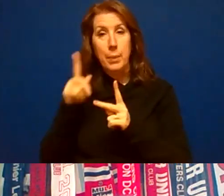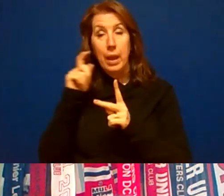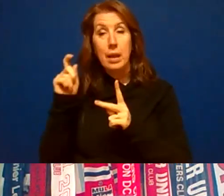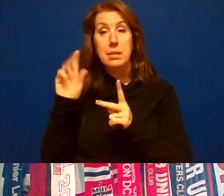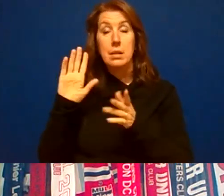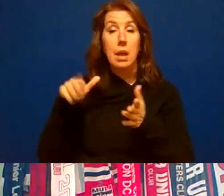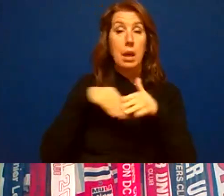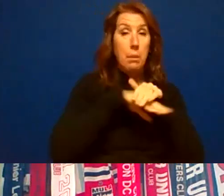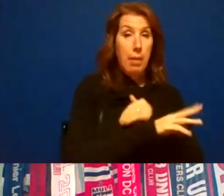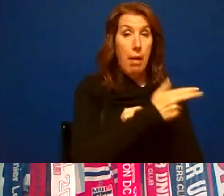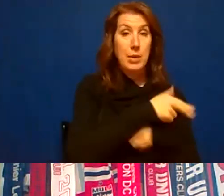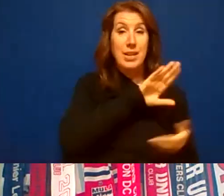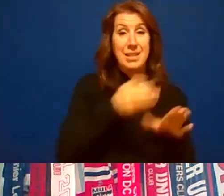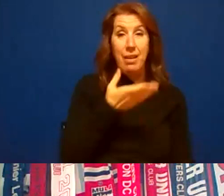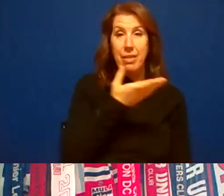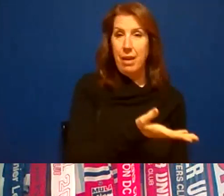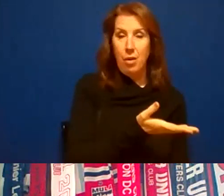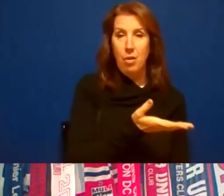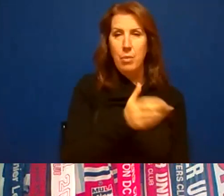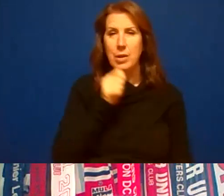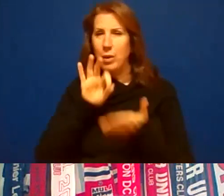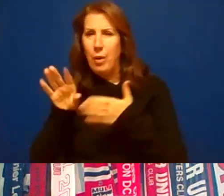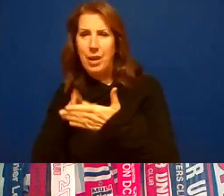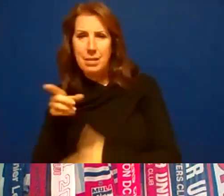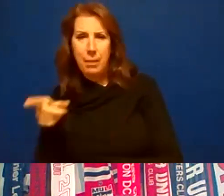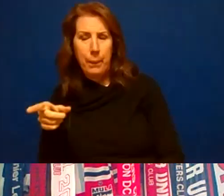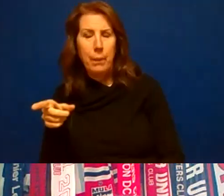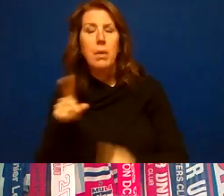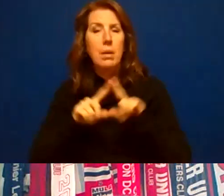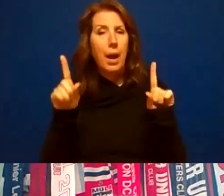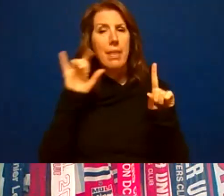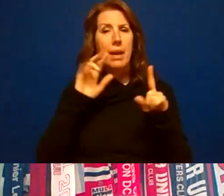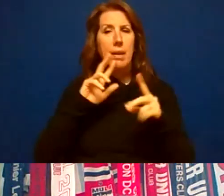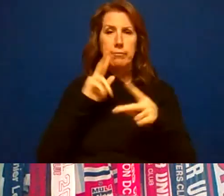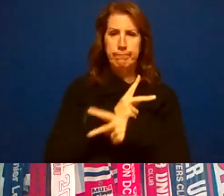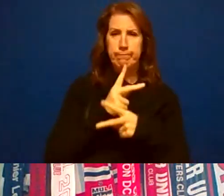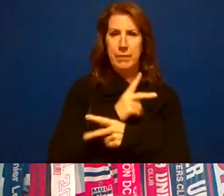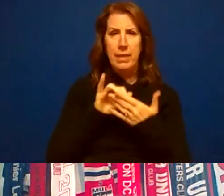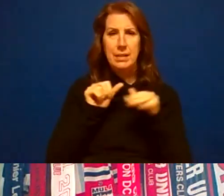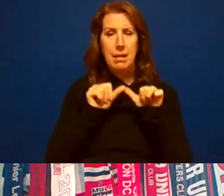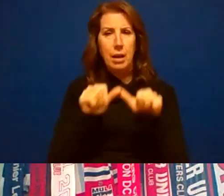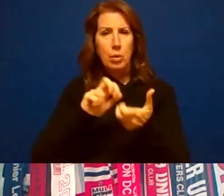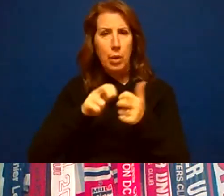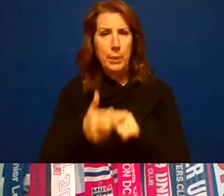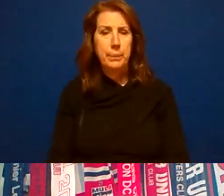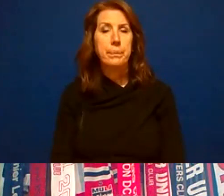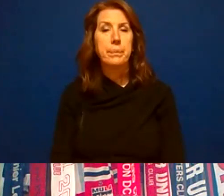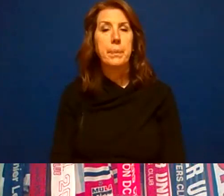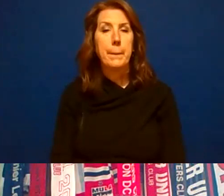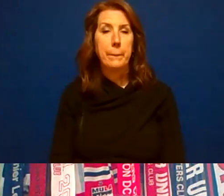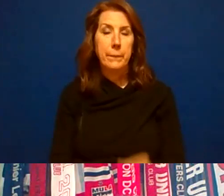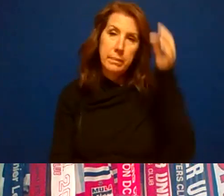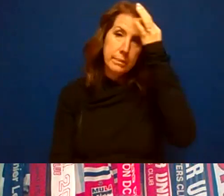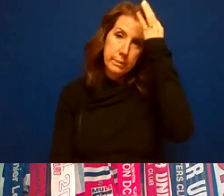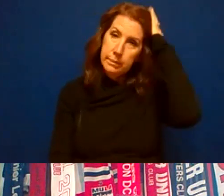the hospital. But I think that's an ongoing issue. Next question. If